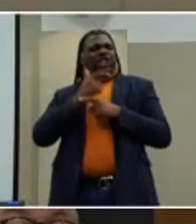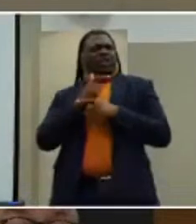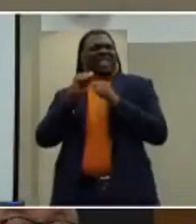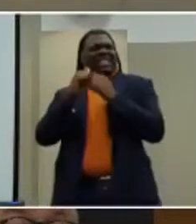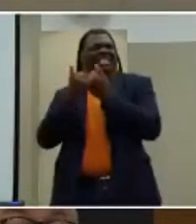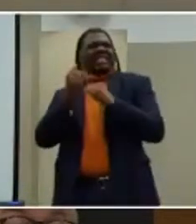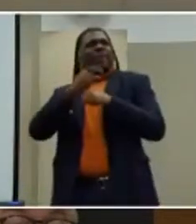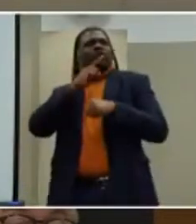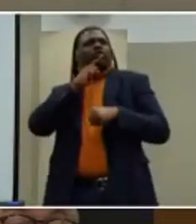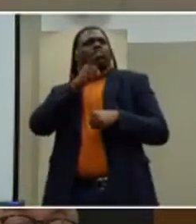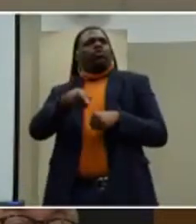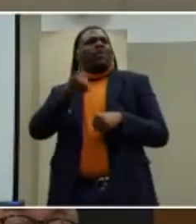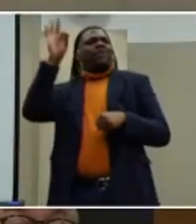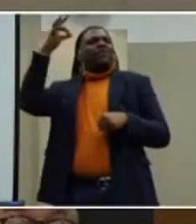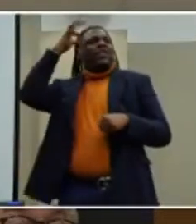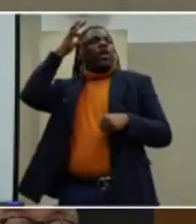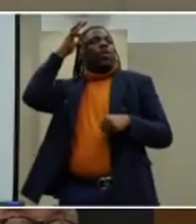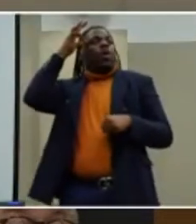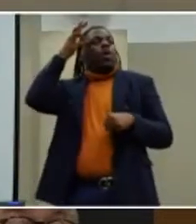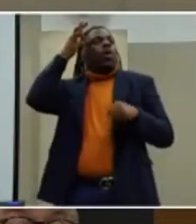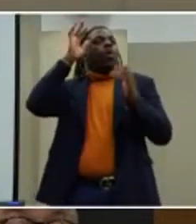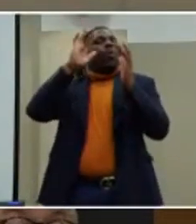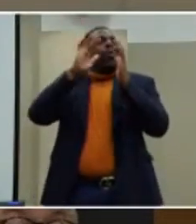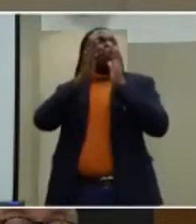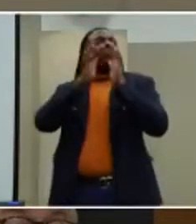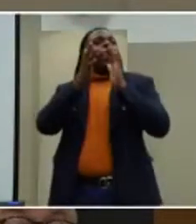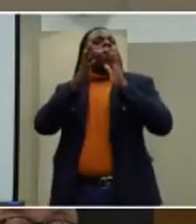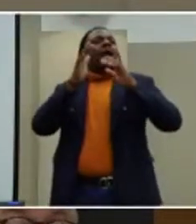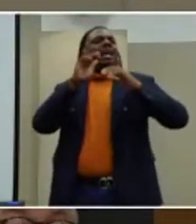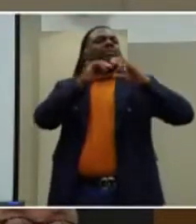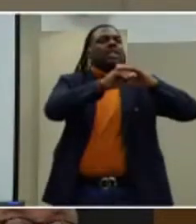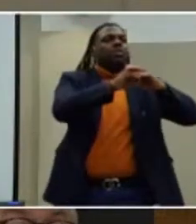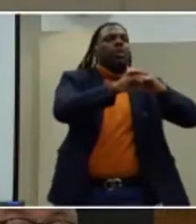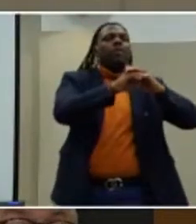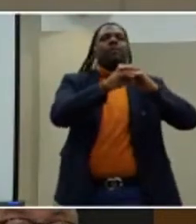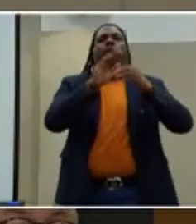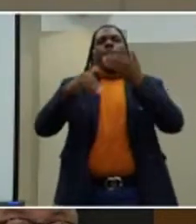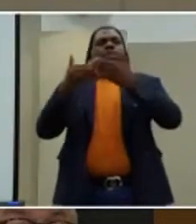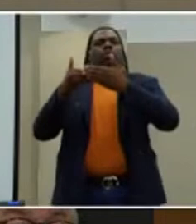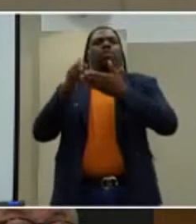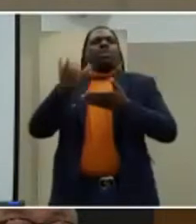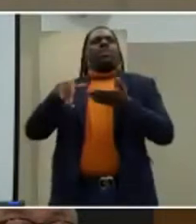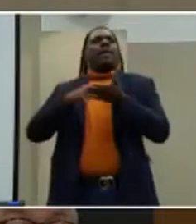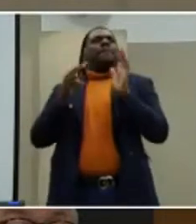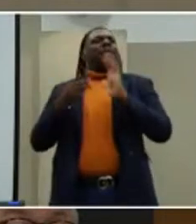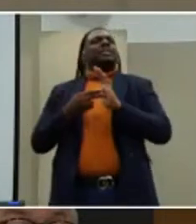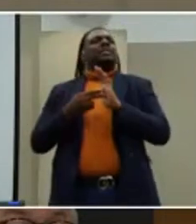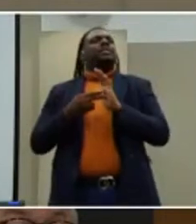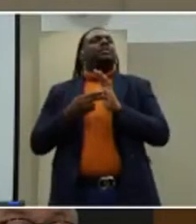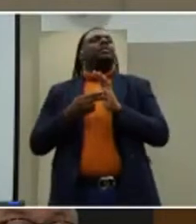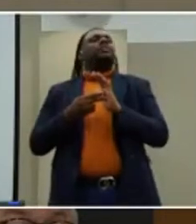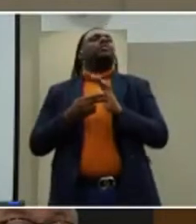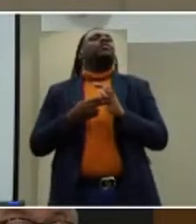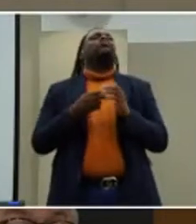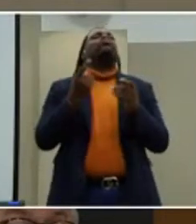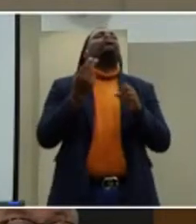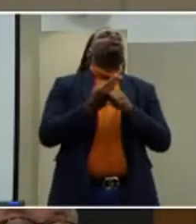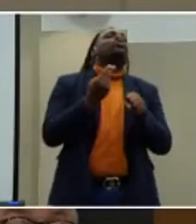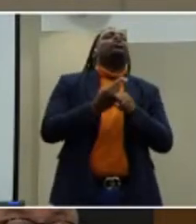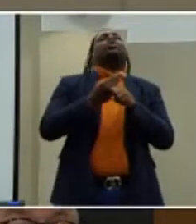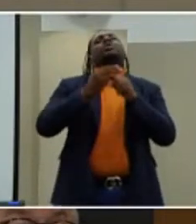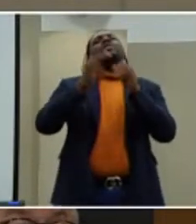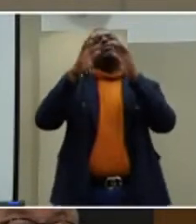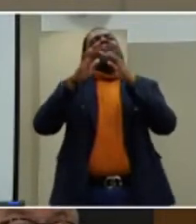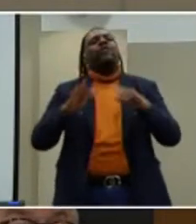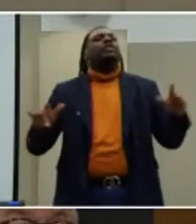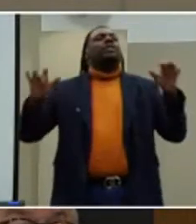are making sure that their federal websites are accessible for everyone. That includes being able to use multiple languages and